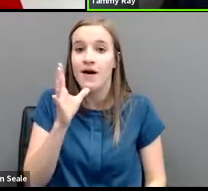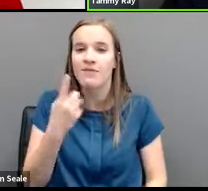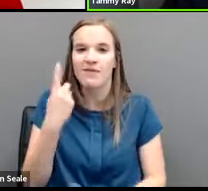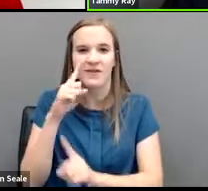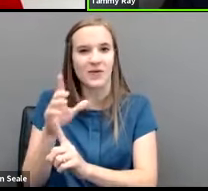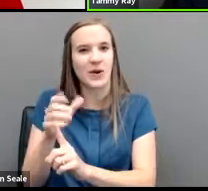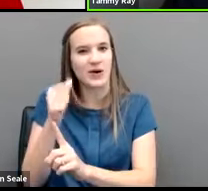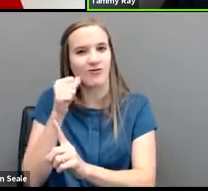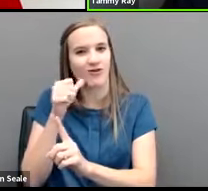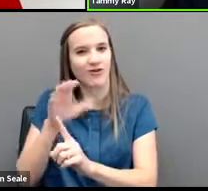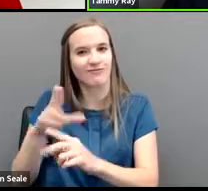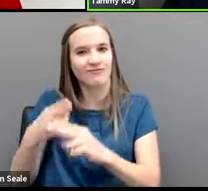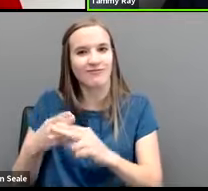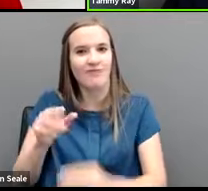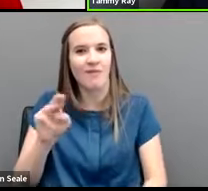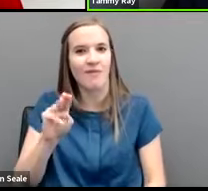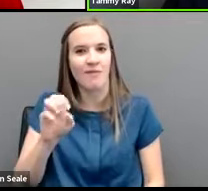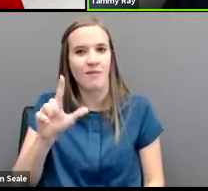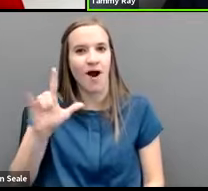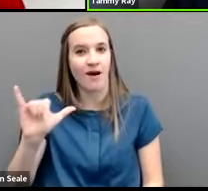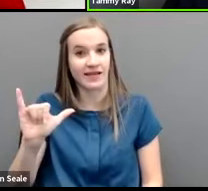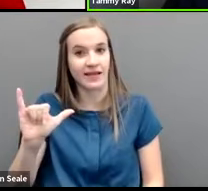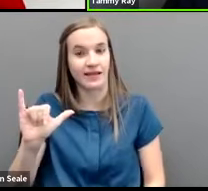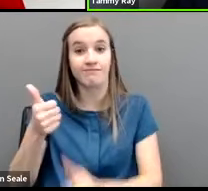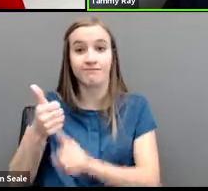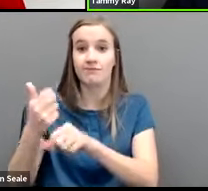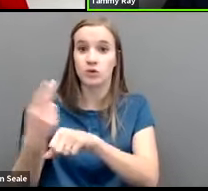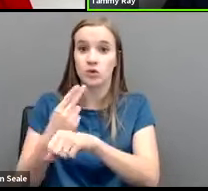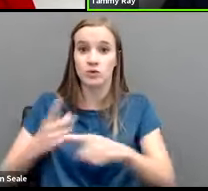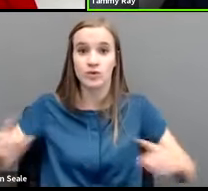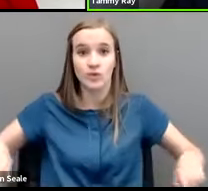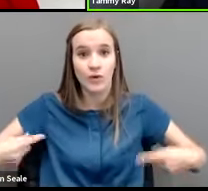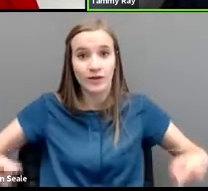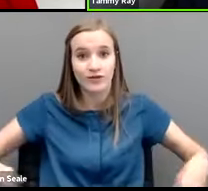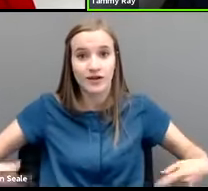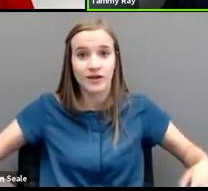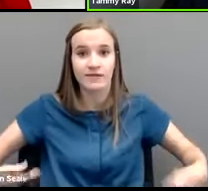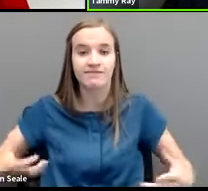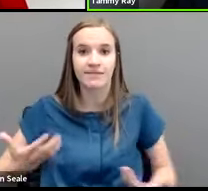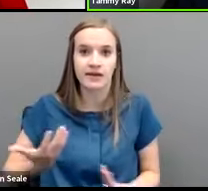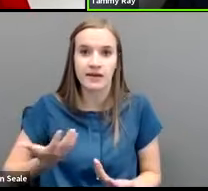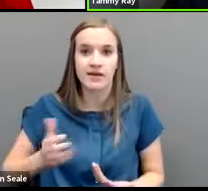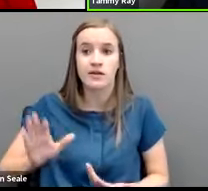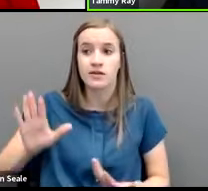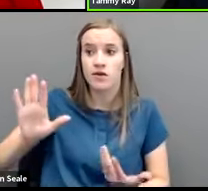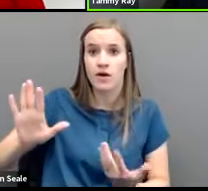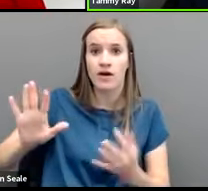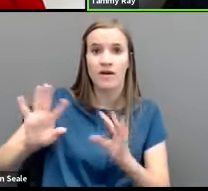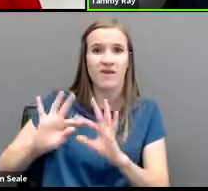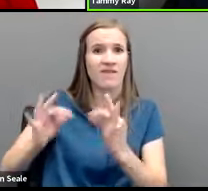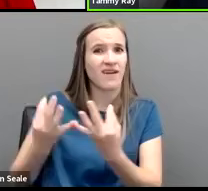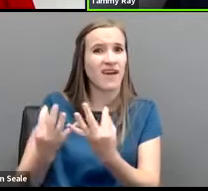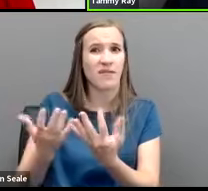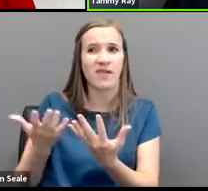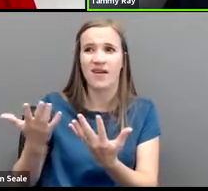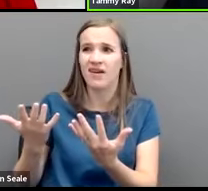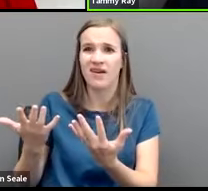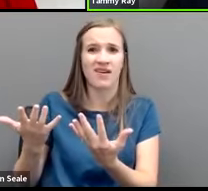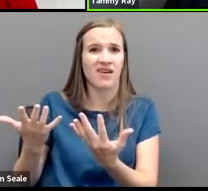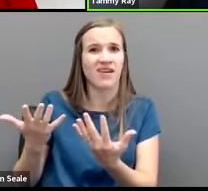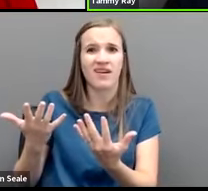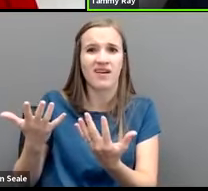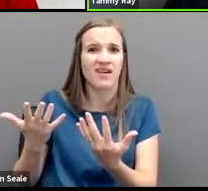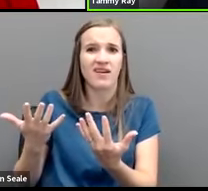wheelchair, and just seeing her family, you know, struggle every day to do the simplest of things